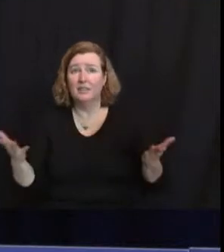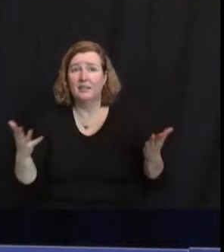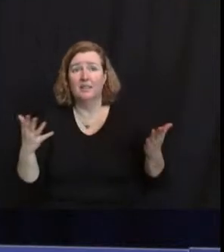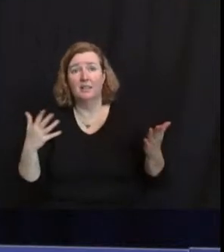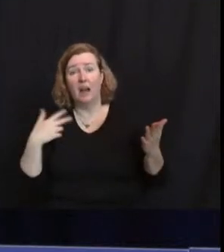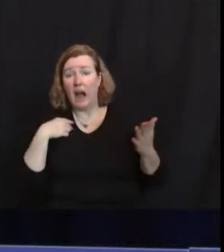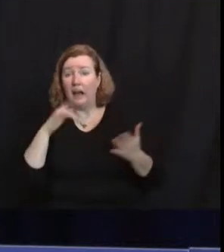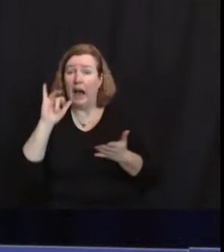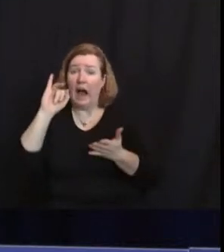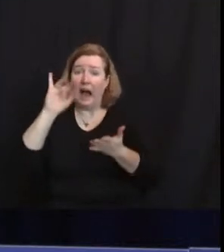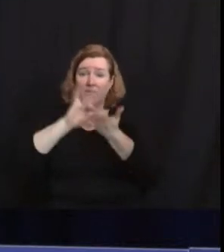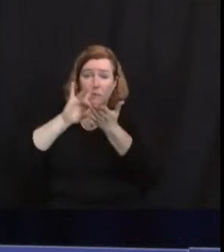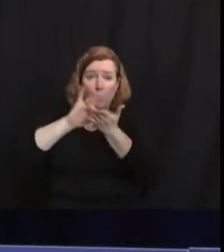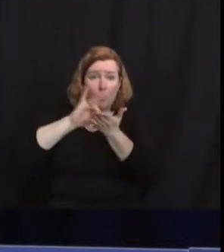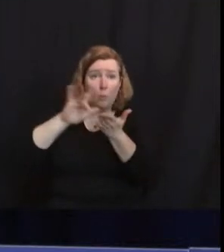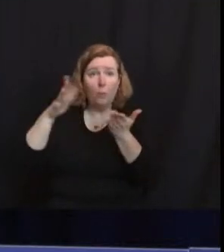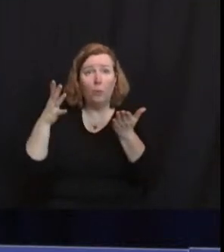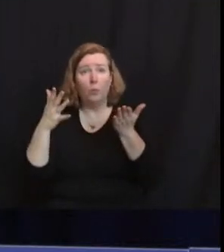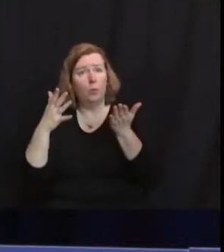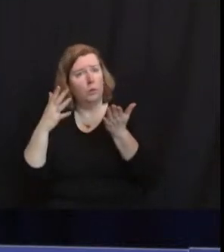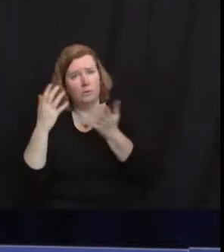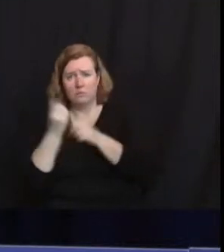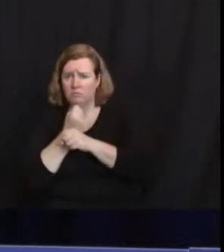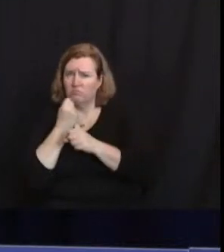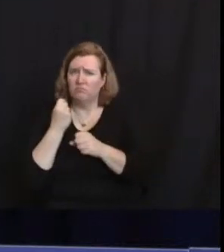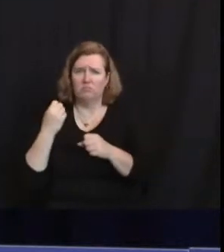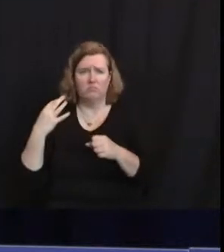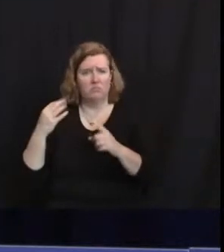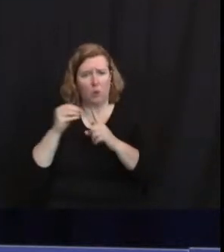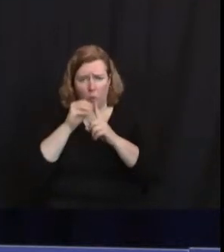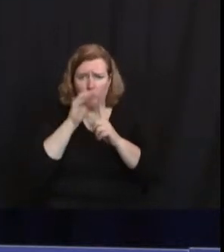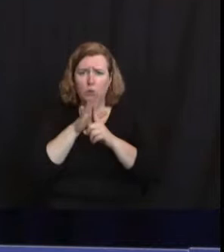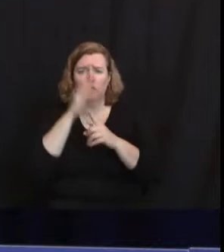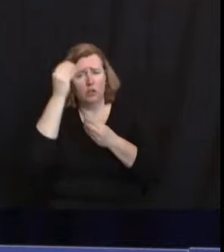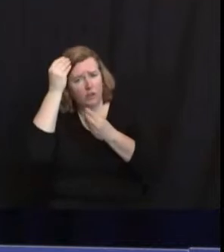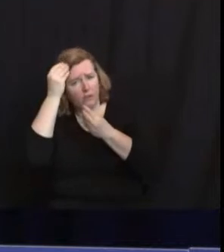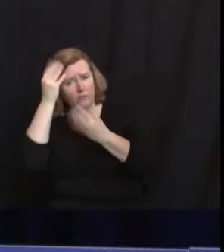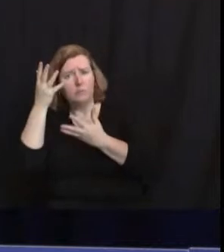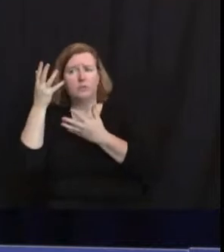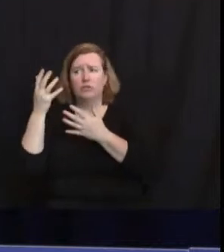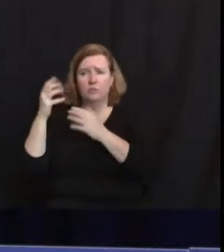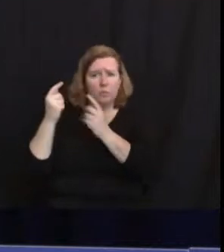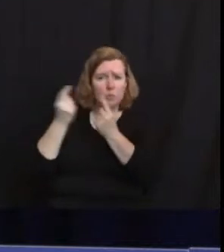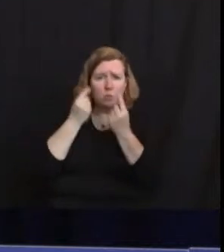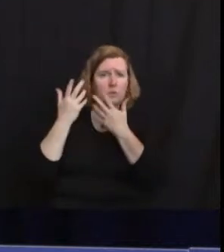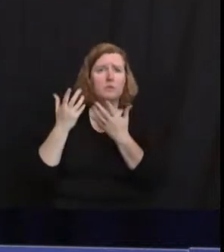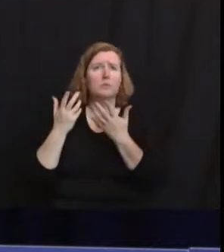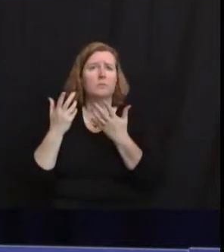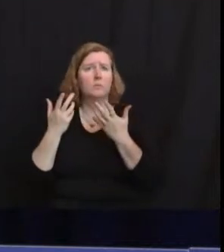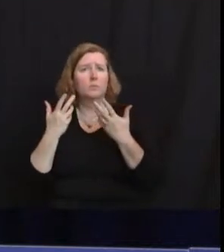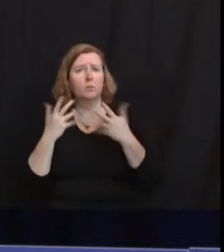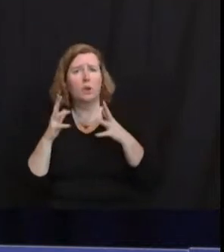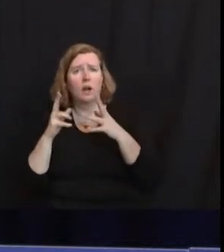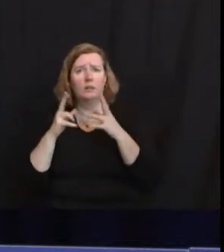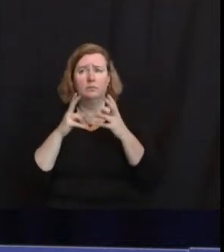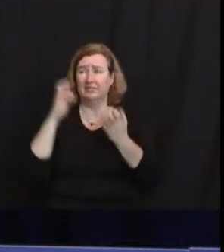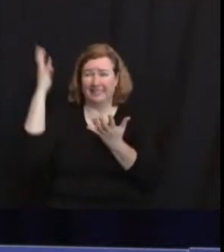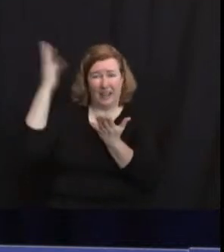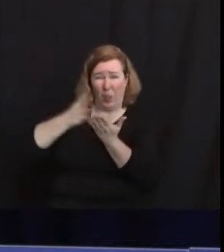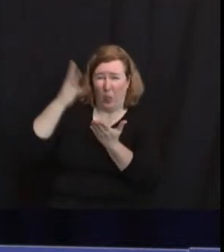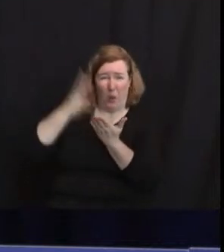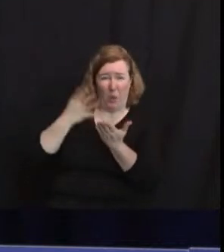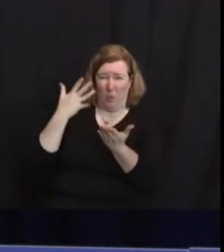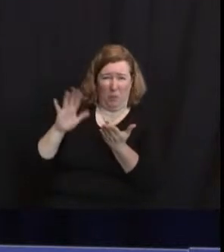will now be able to benefit from the exposure notification technology even if they choose not to download the COVID